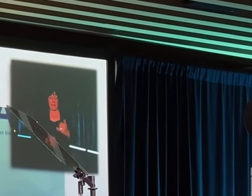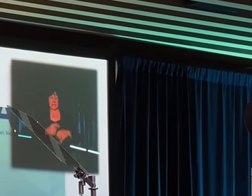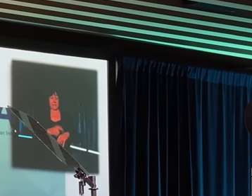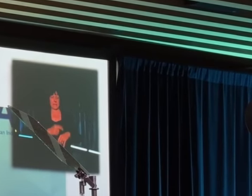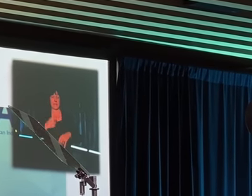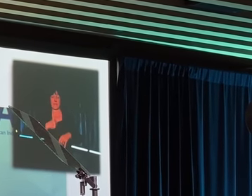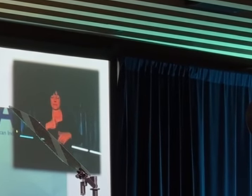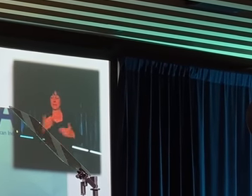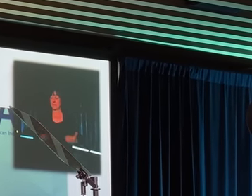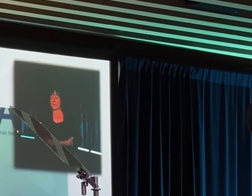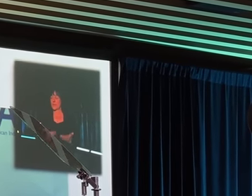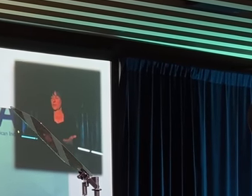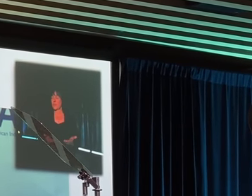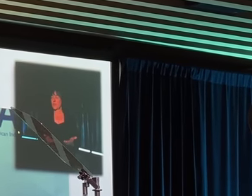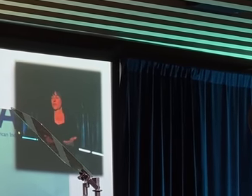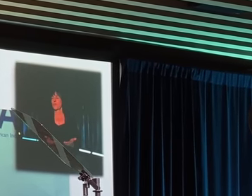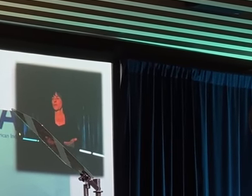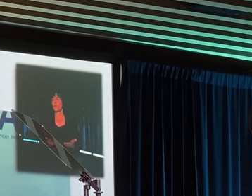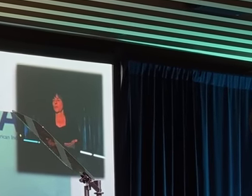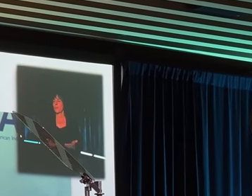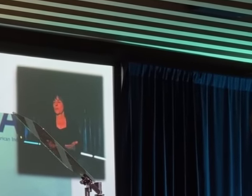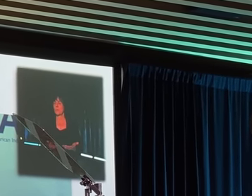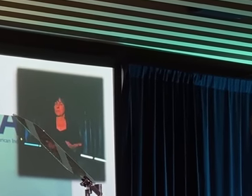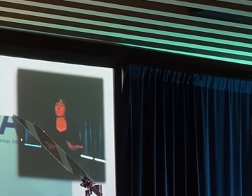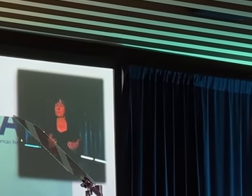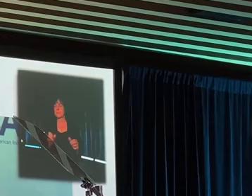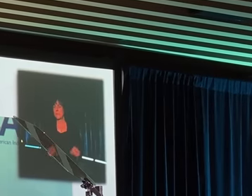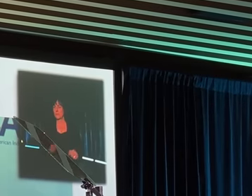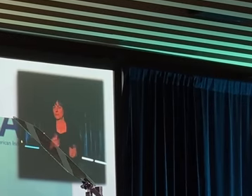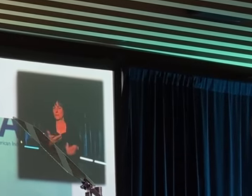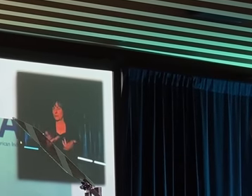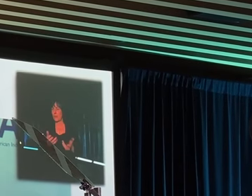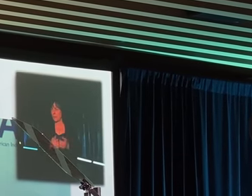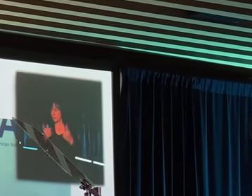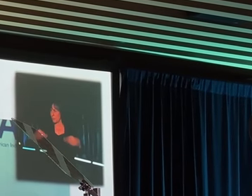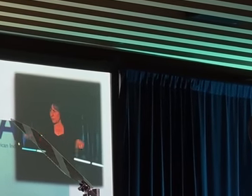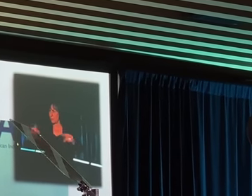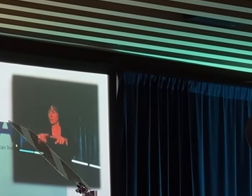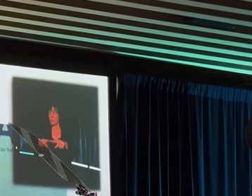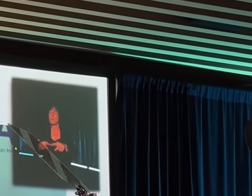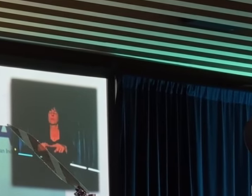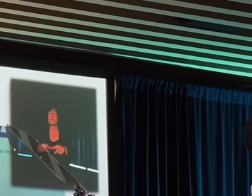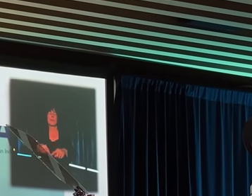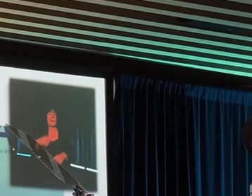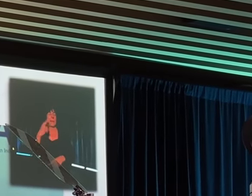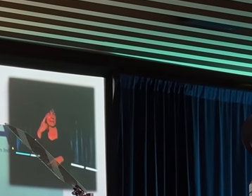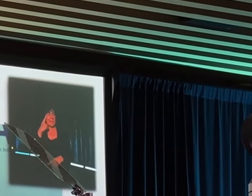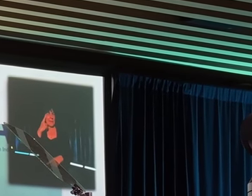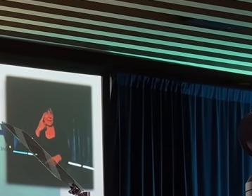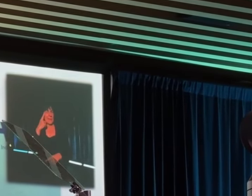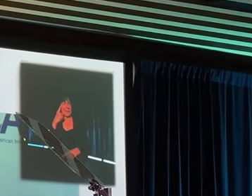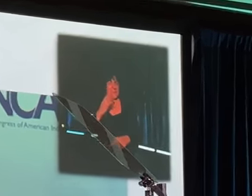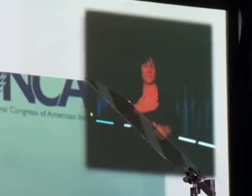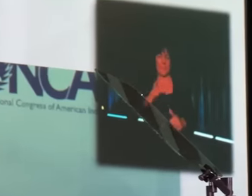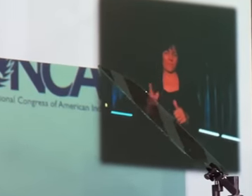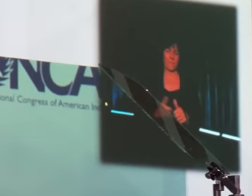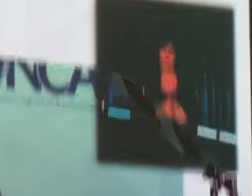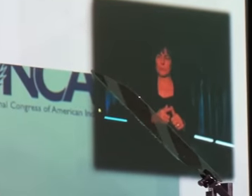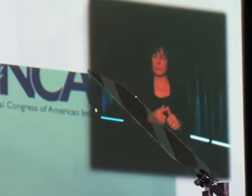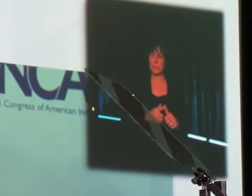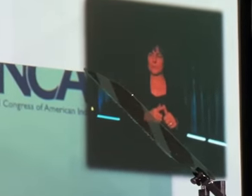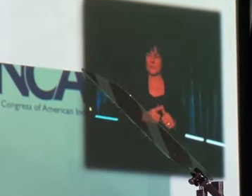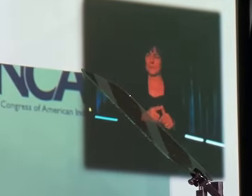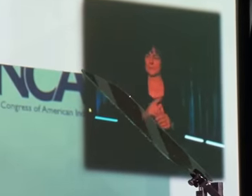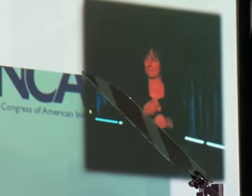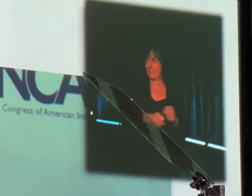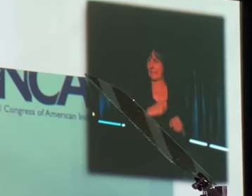was here and got to chat with you, I think it was in my first term, so I